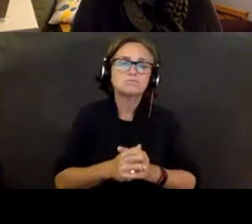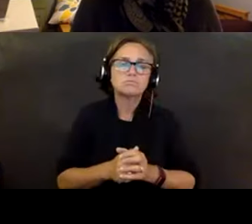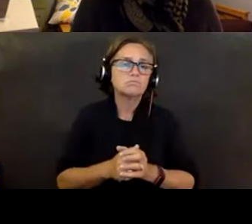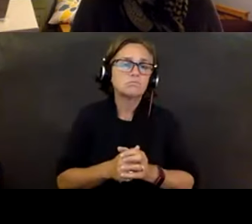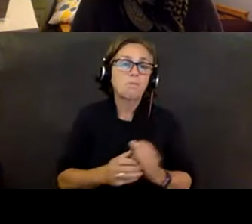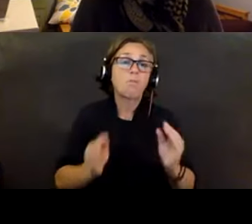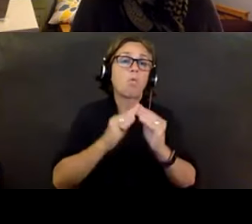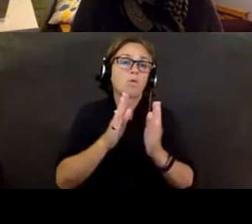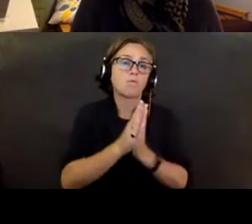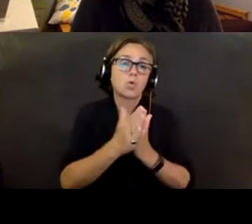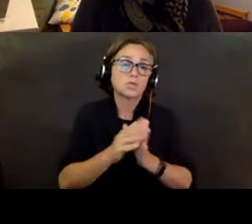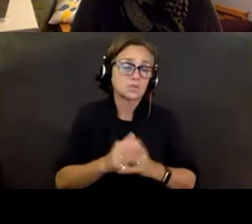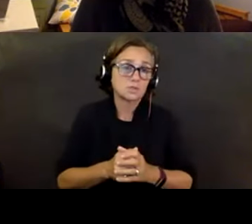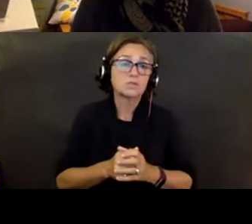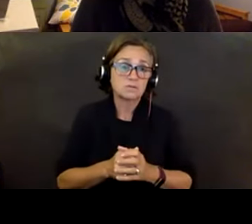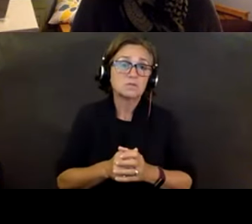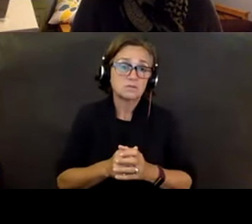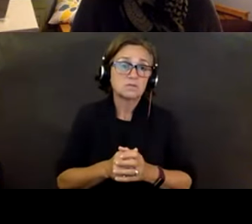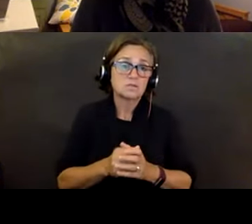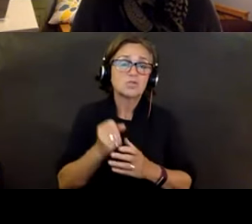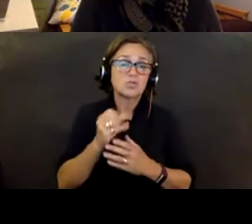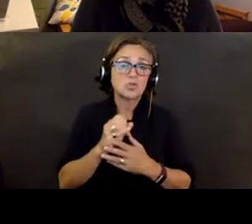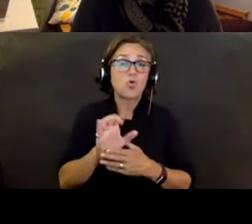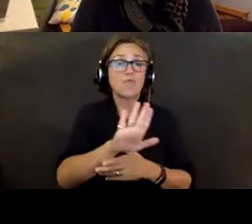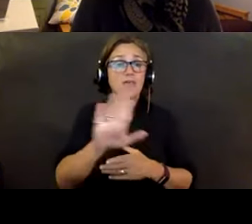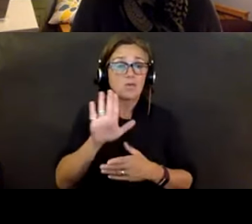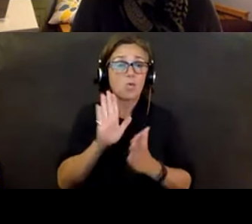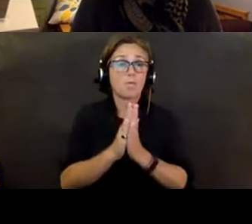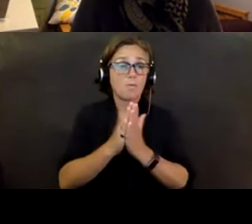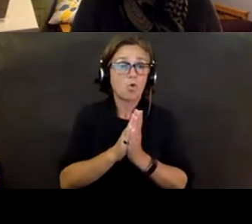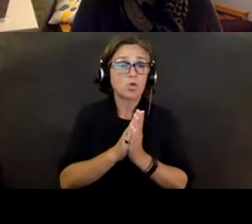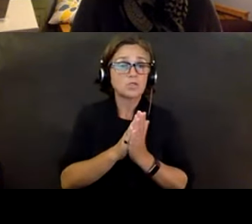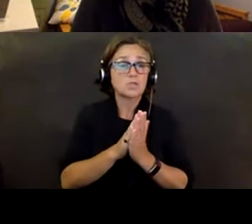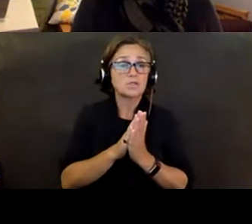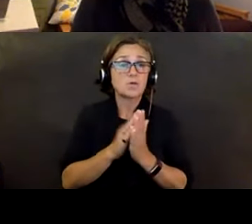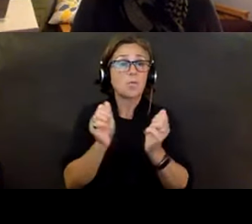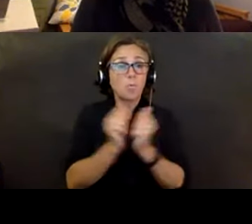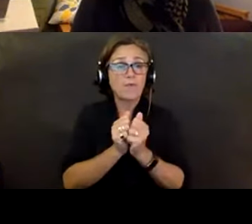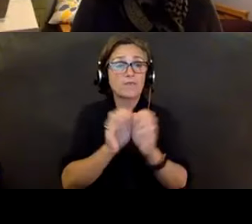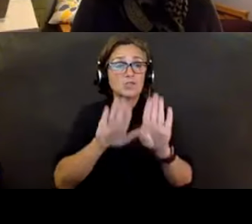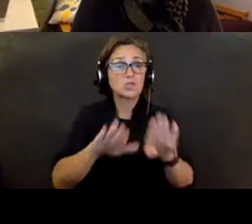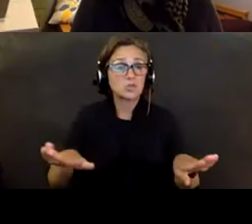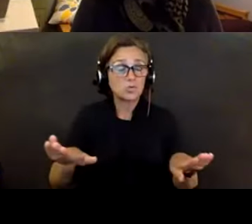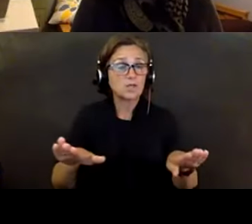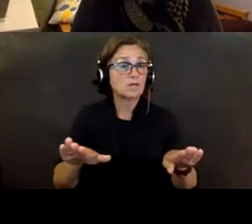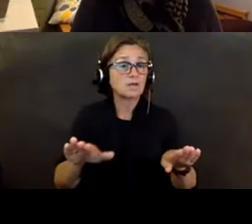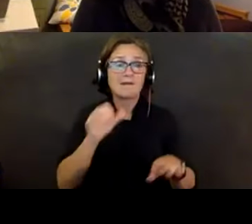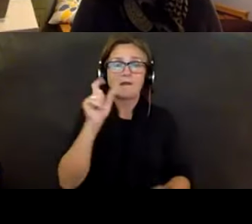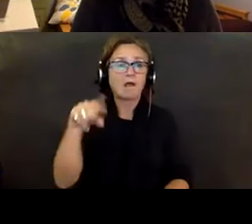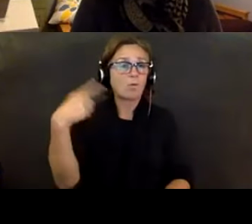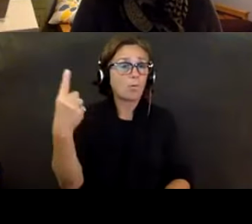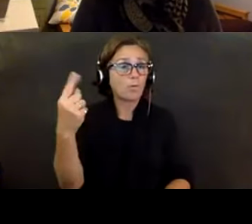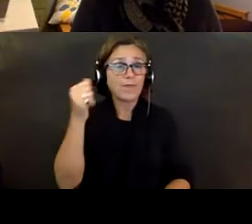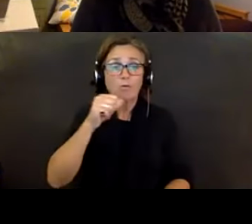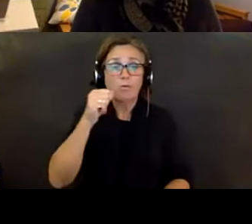You know, you want books that don't only look like your kids, not that, you just don't have all girl books, you don't have all quote unquote